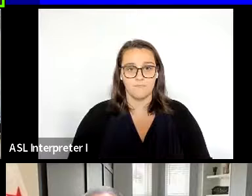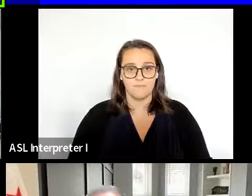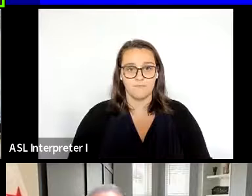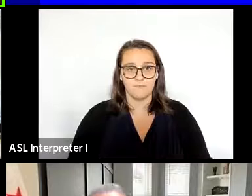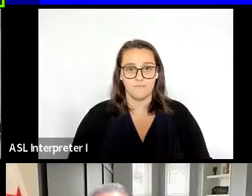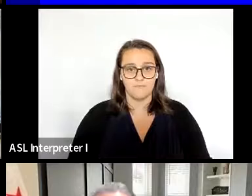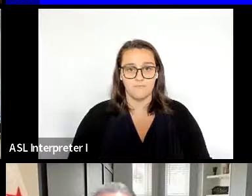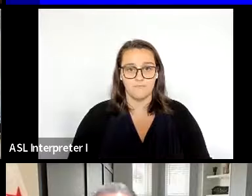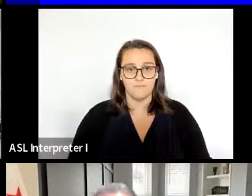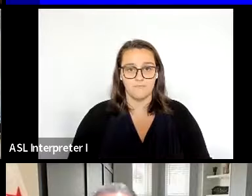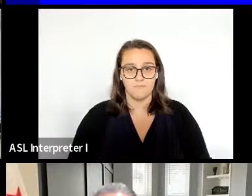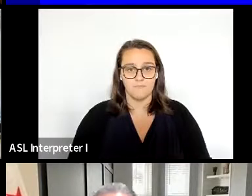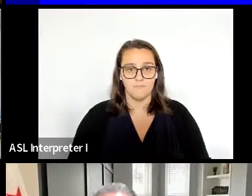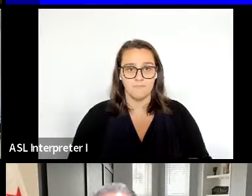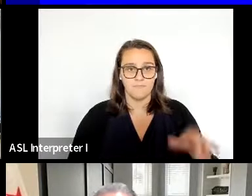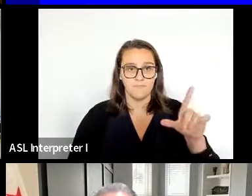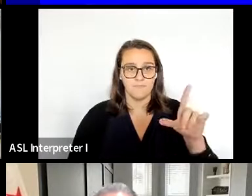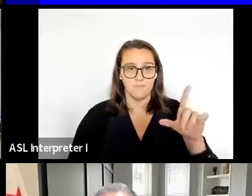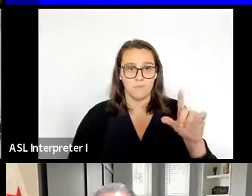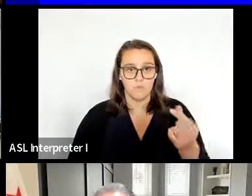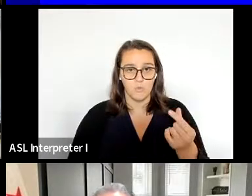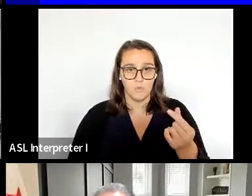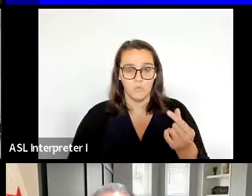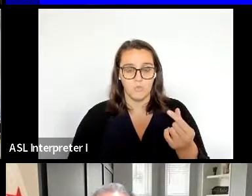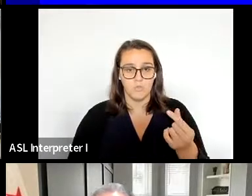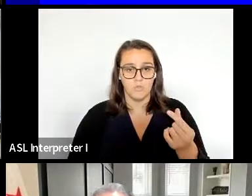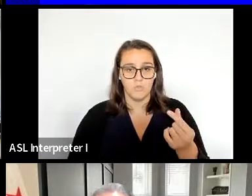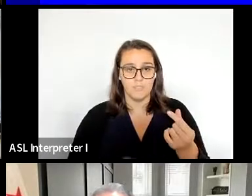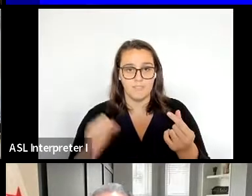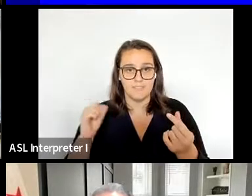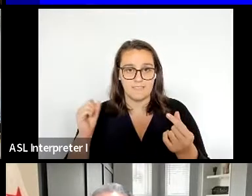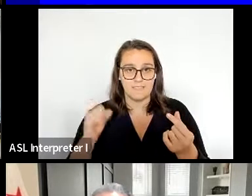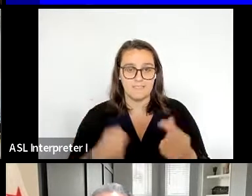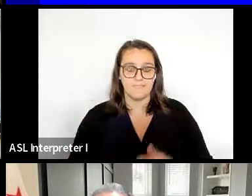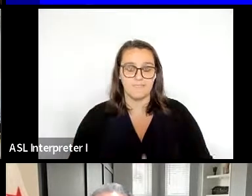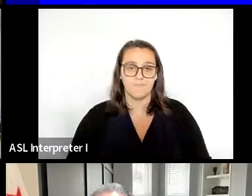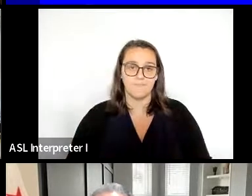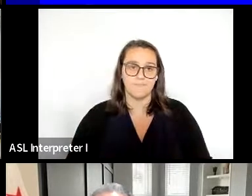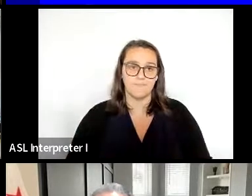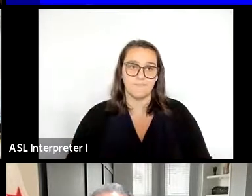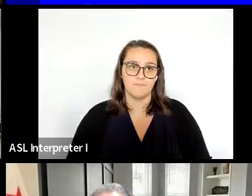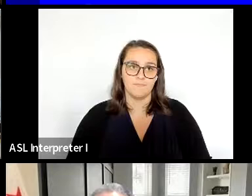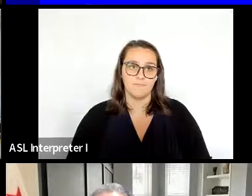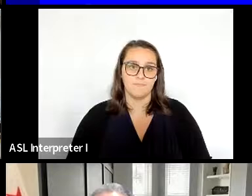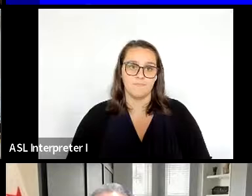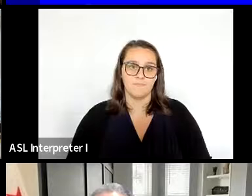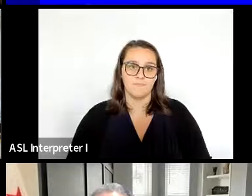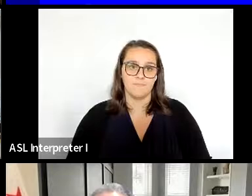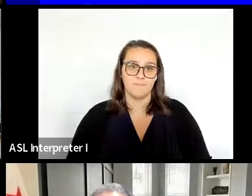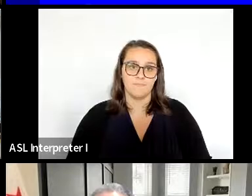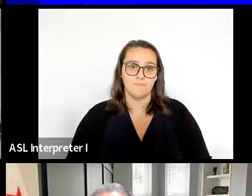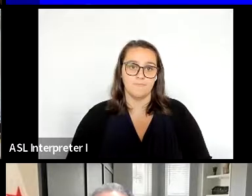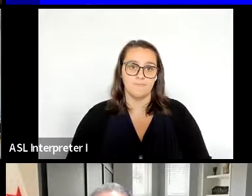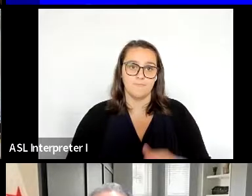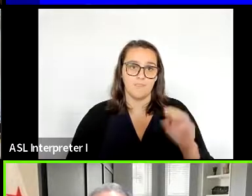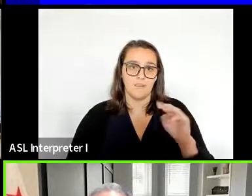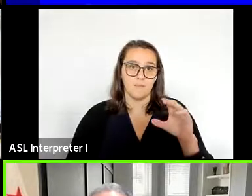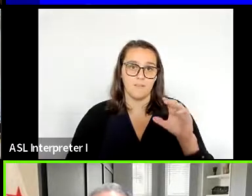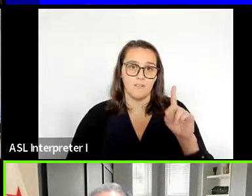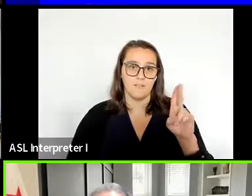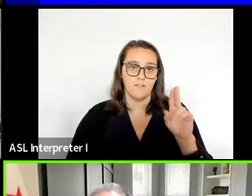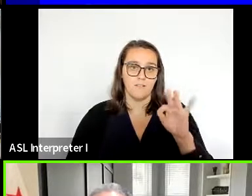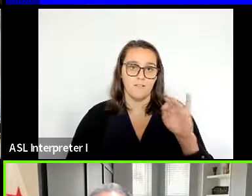yes. Councilmember Lewis George. Yes. Councilmember Lewis George votes yes. Councilmember McDuffie.